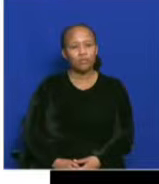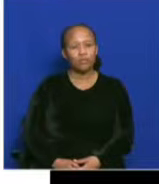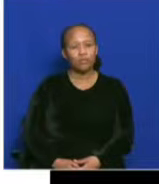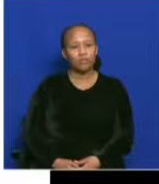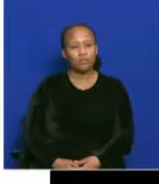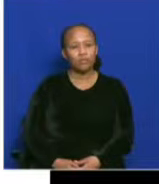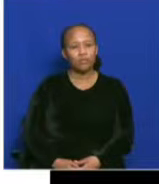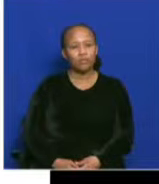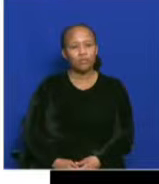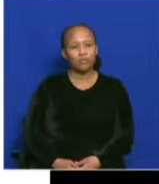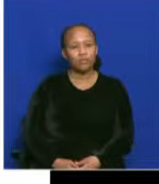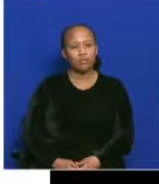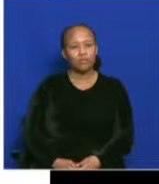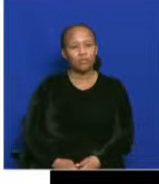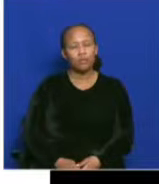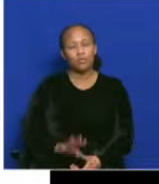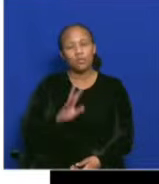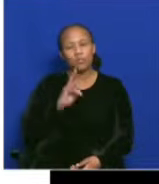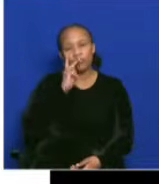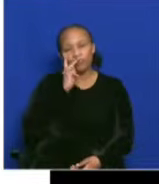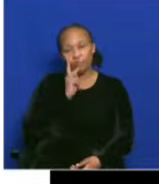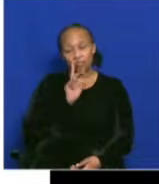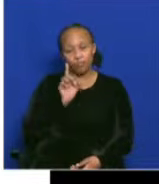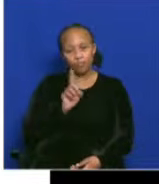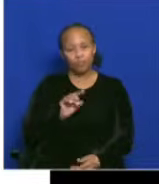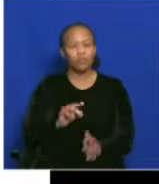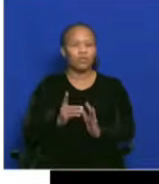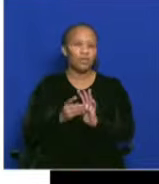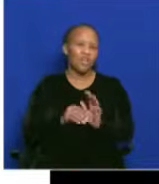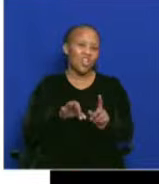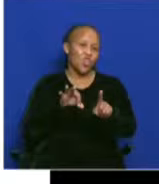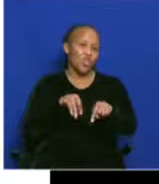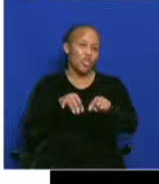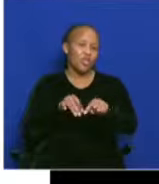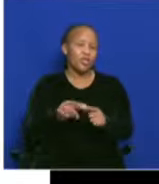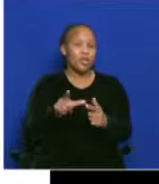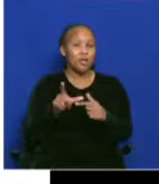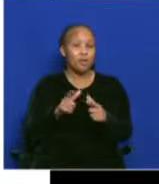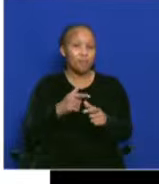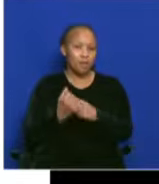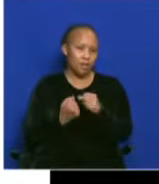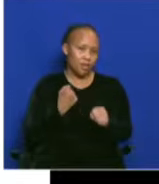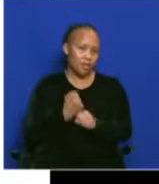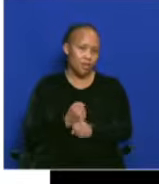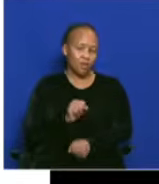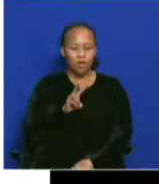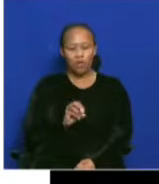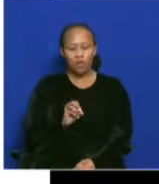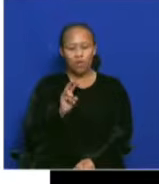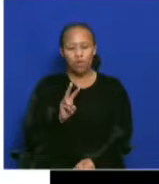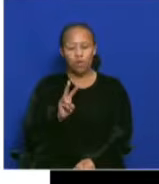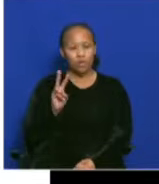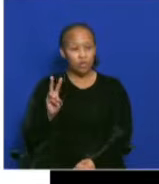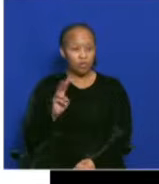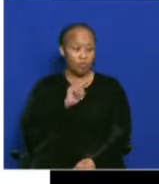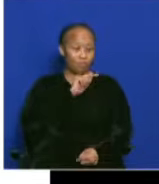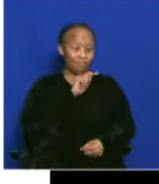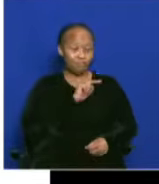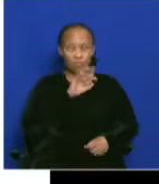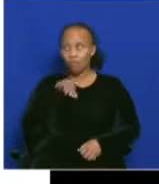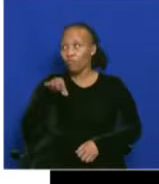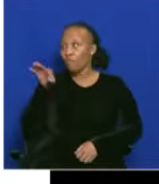on 13 April 2022, Mr. Sayed forwards to General Khan